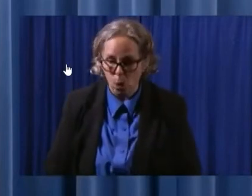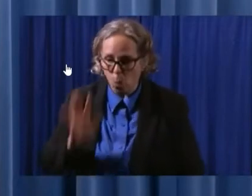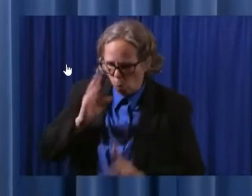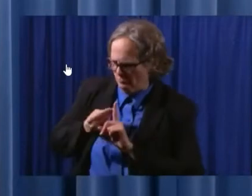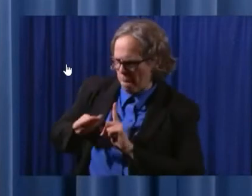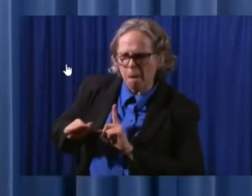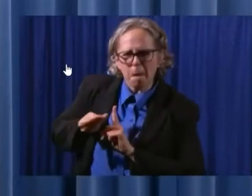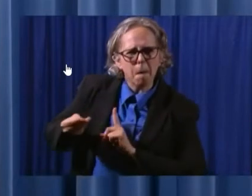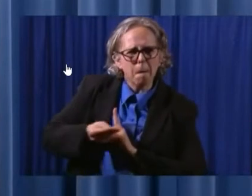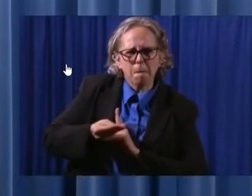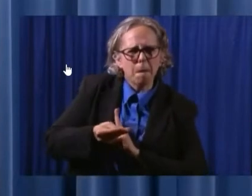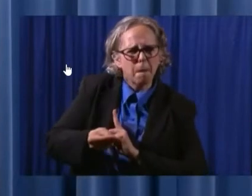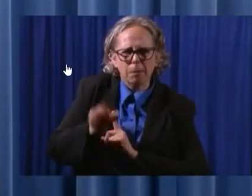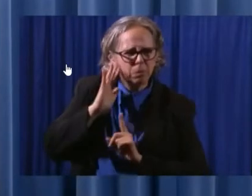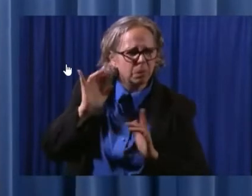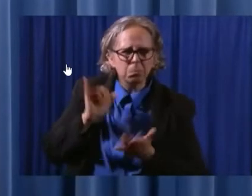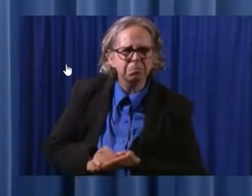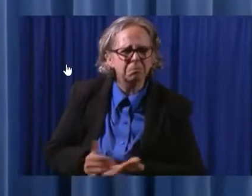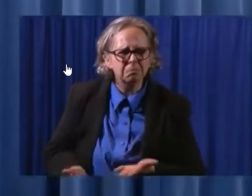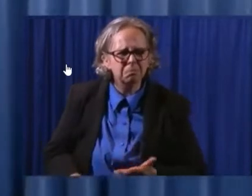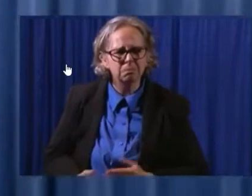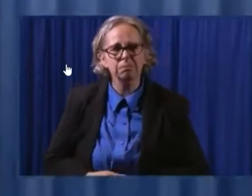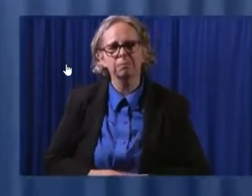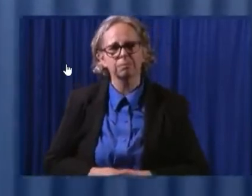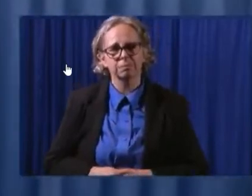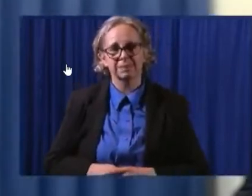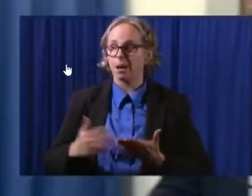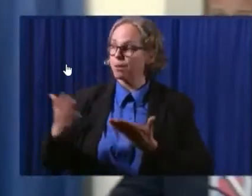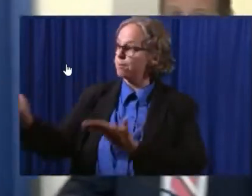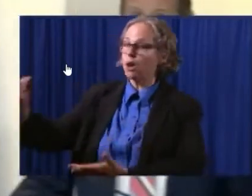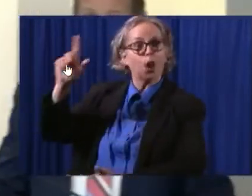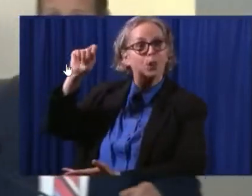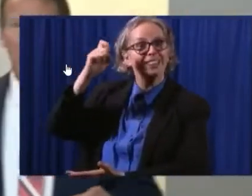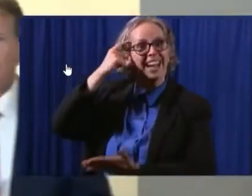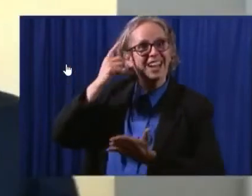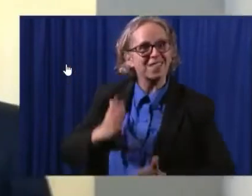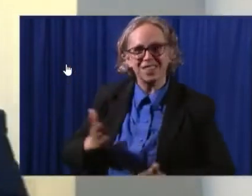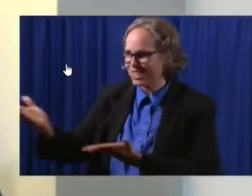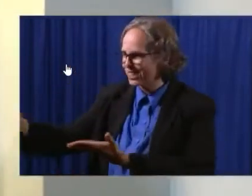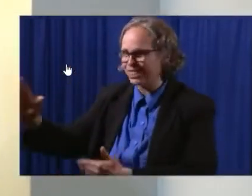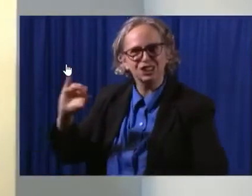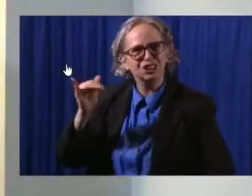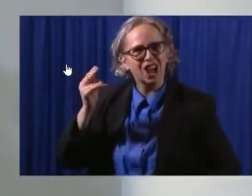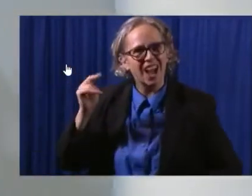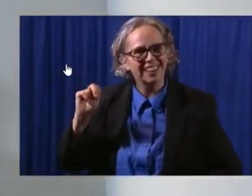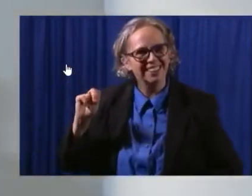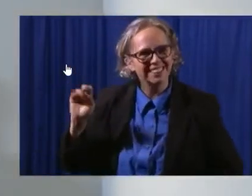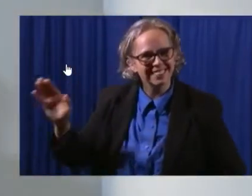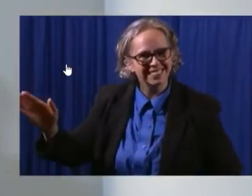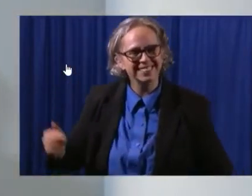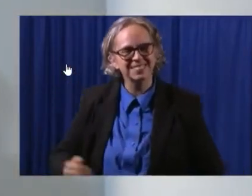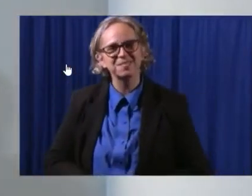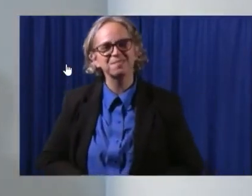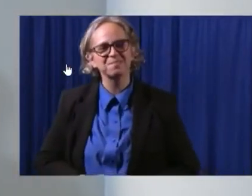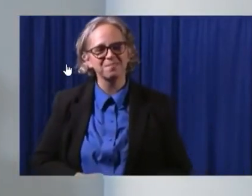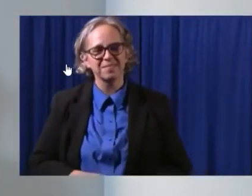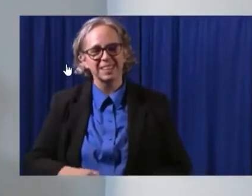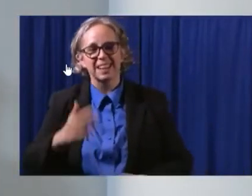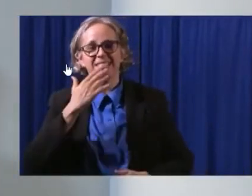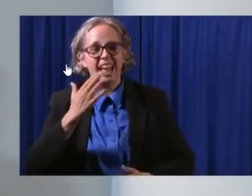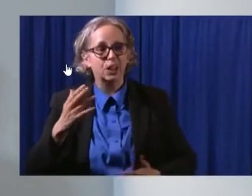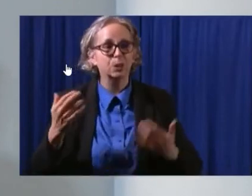Let me turn it over to the Lieutenant Governor. Jon? Thank you very much, Governor. I have 4 items today.